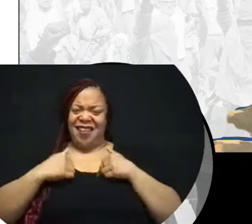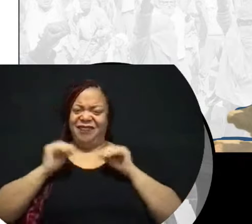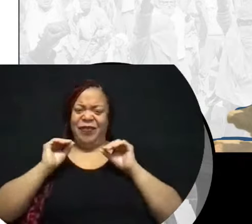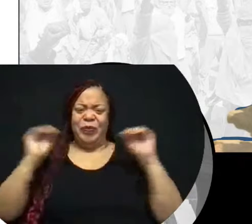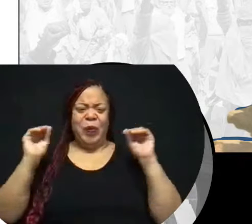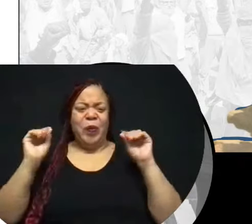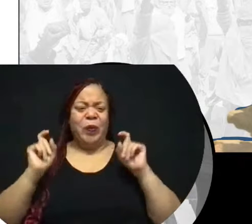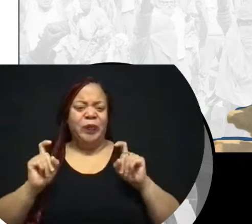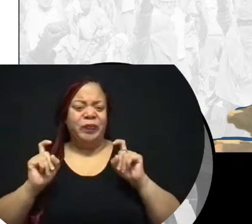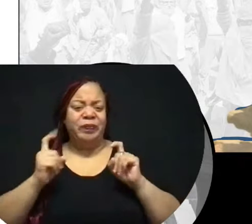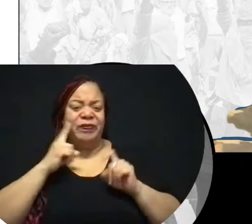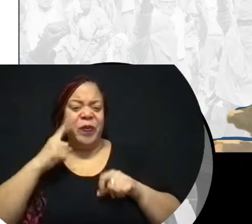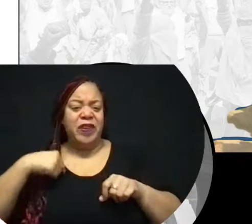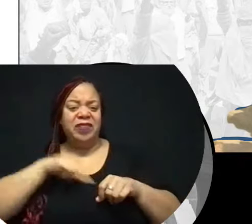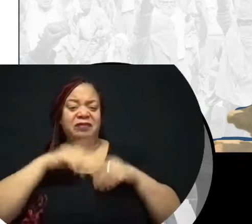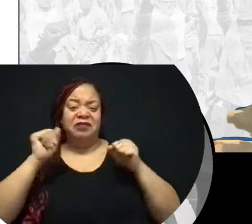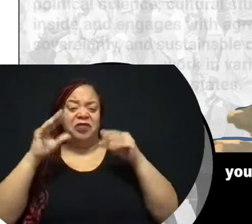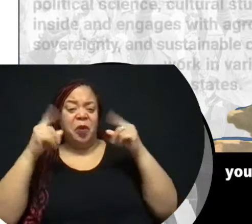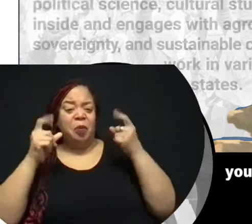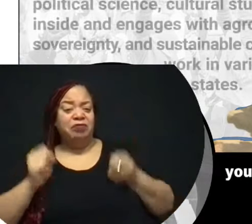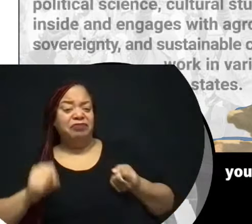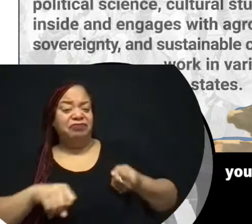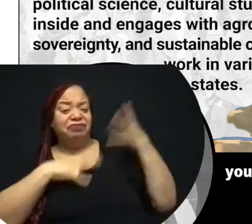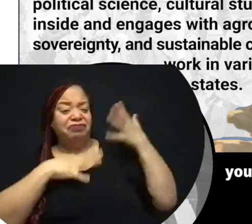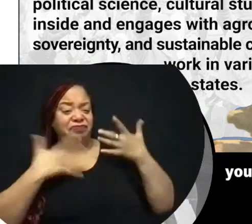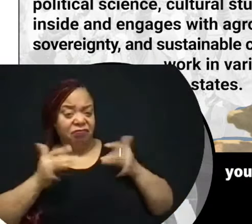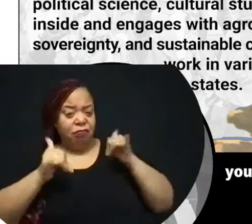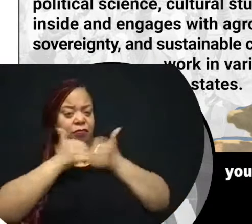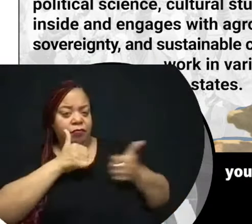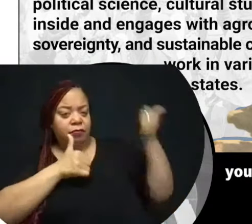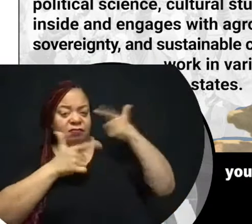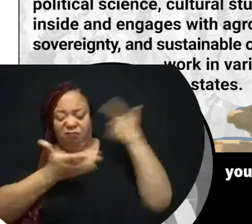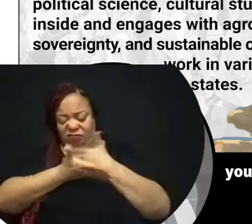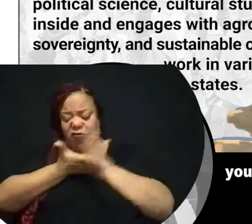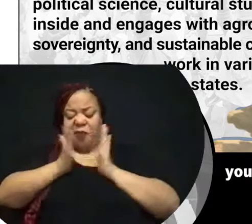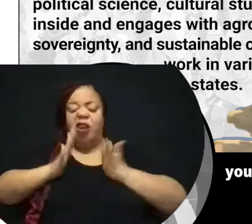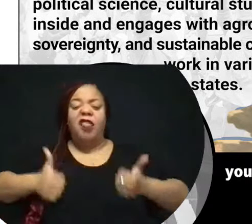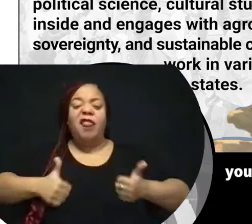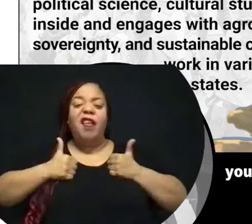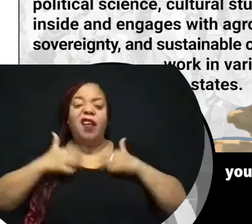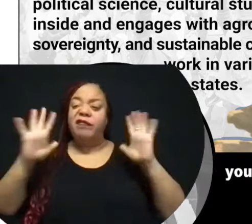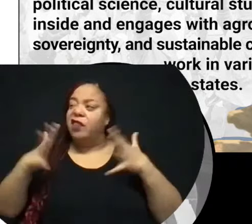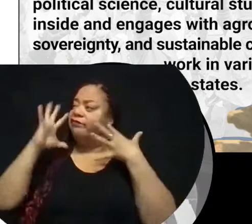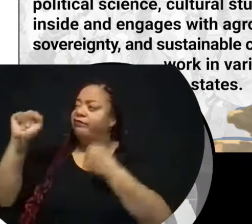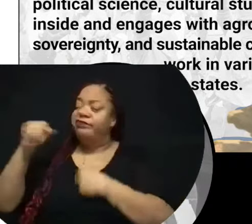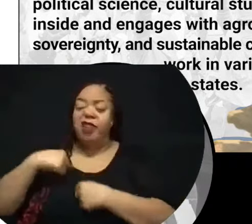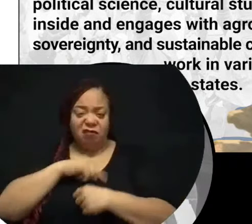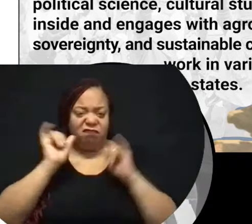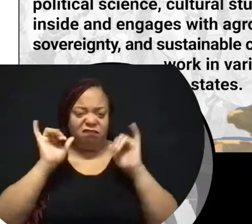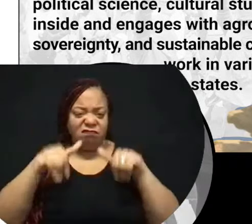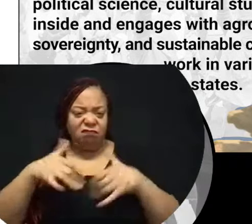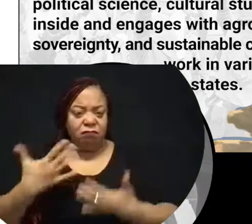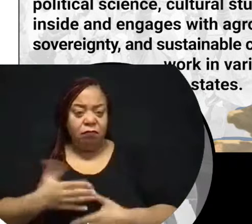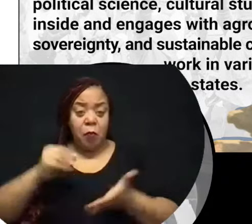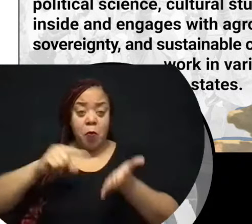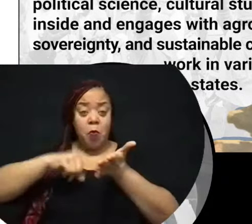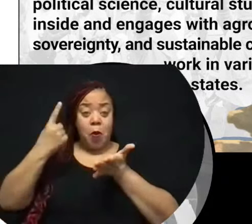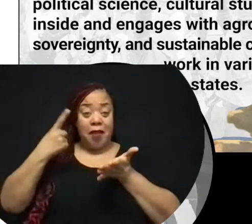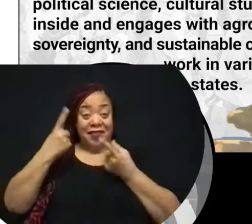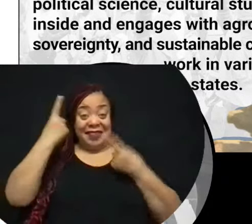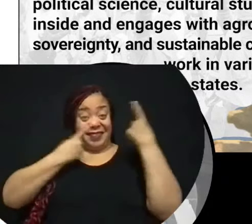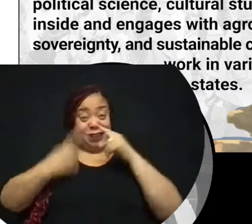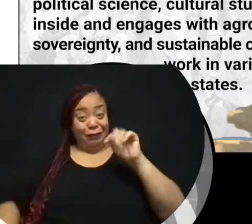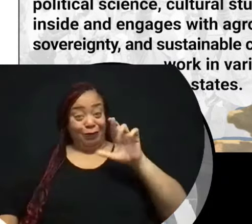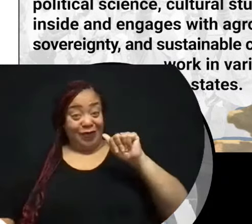That these foods, and what's being put in the food, and the quality of health care and all that stuff